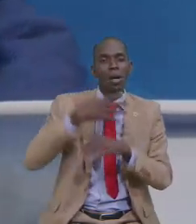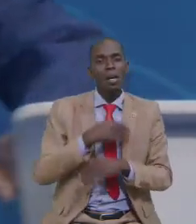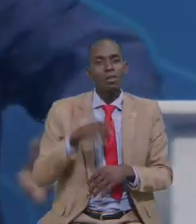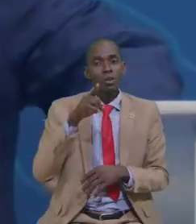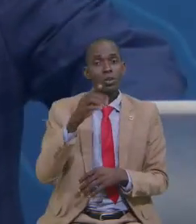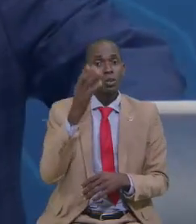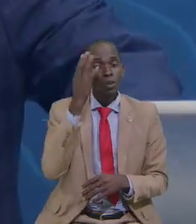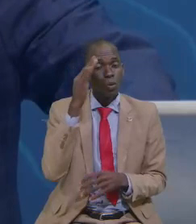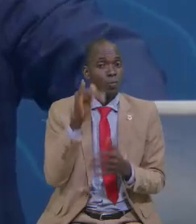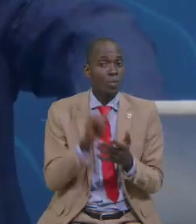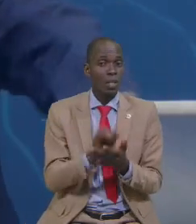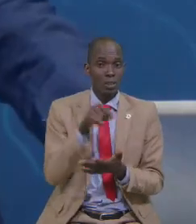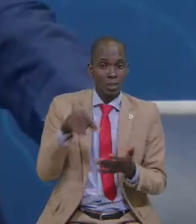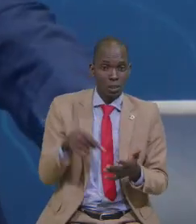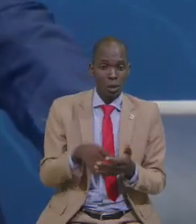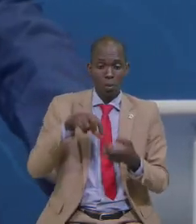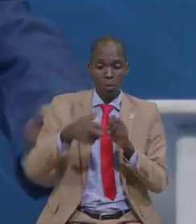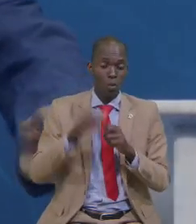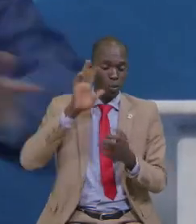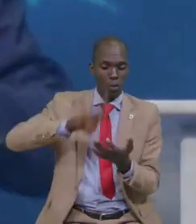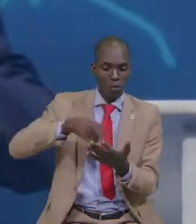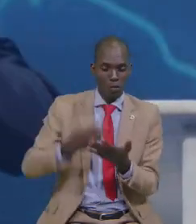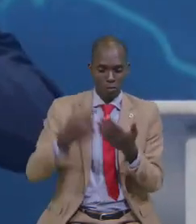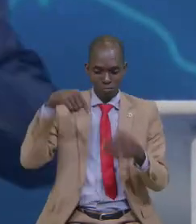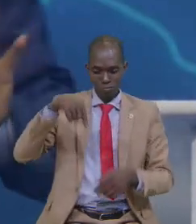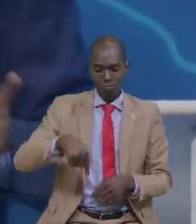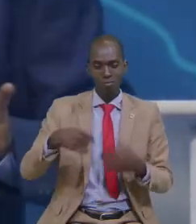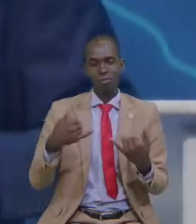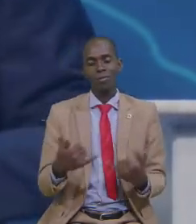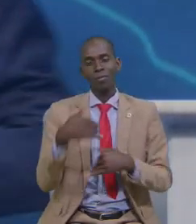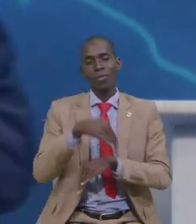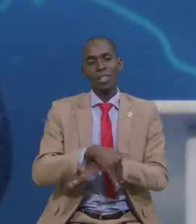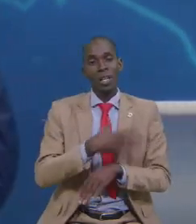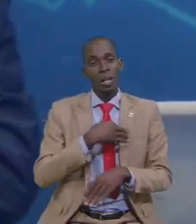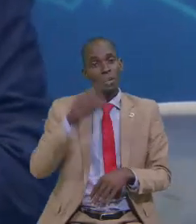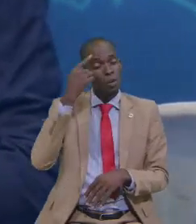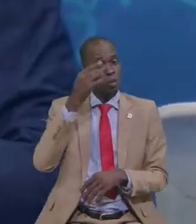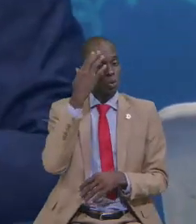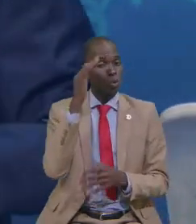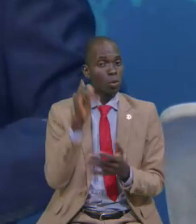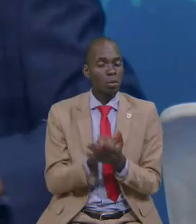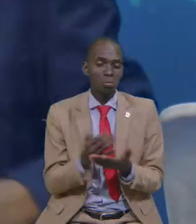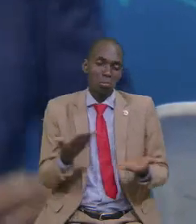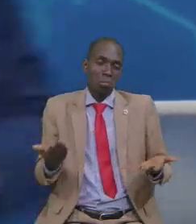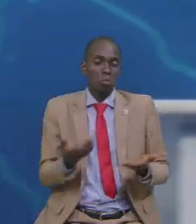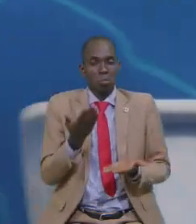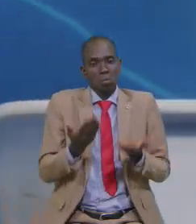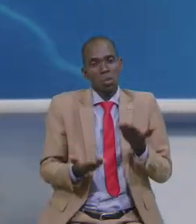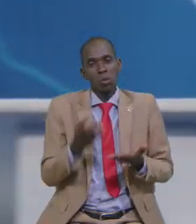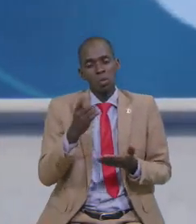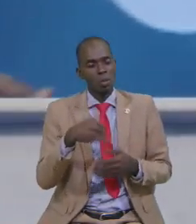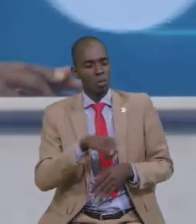these walls will fall tonight. And because you know that, even though you still see them standing, you